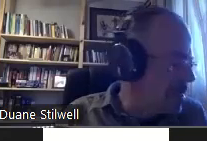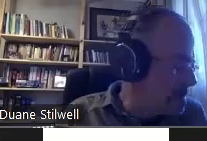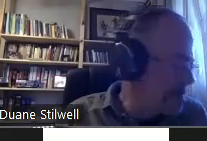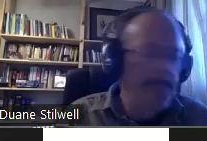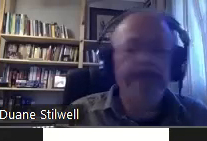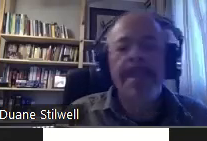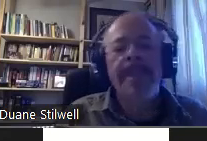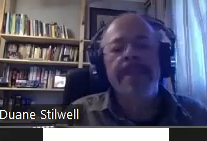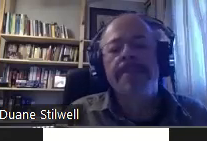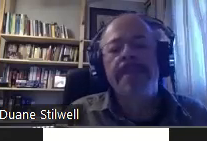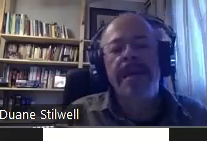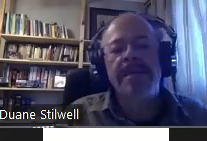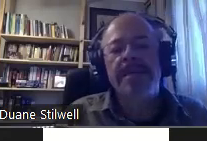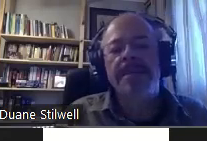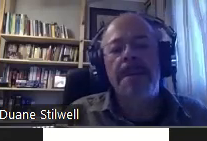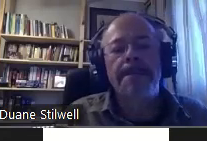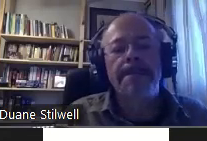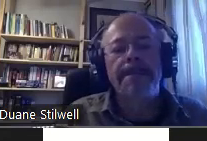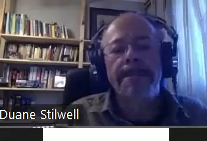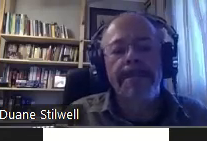Thank you.